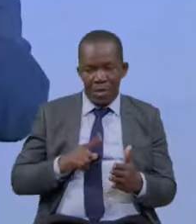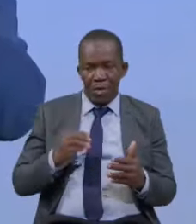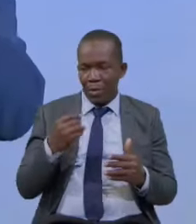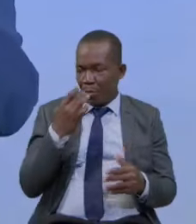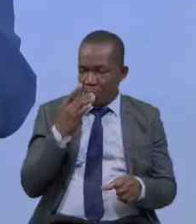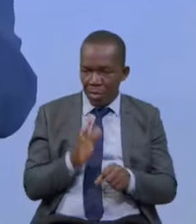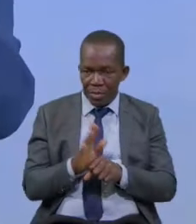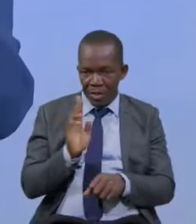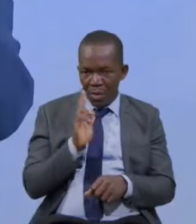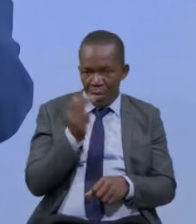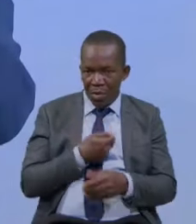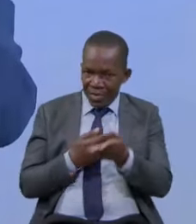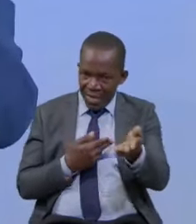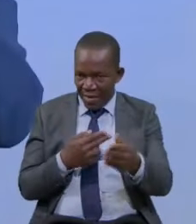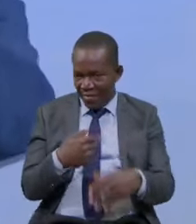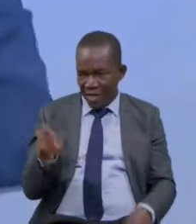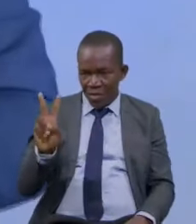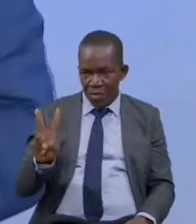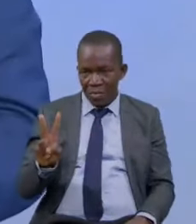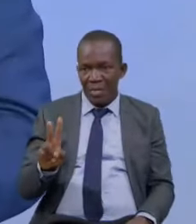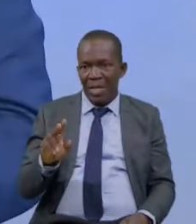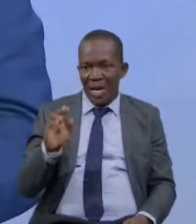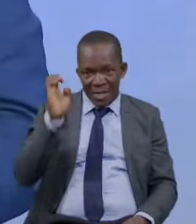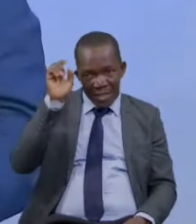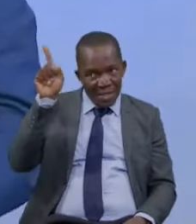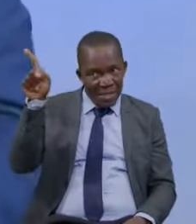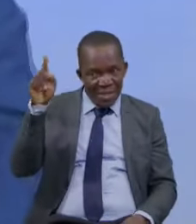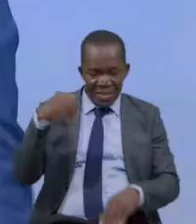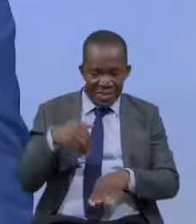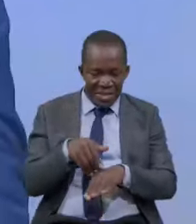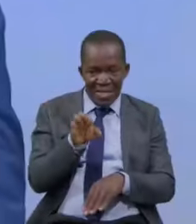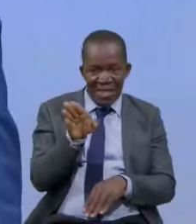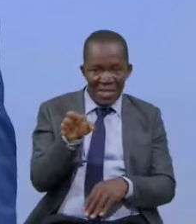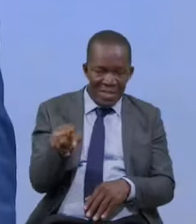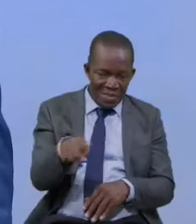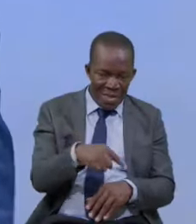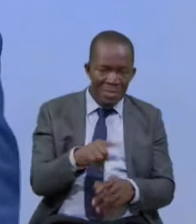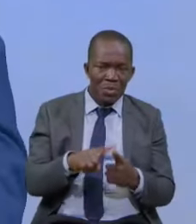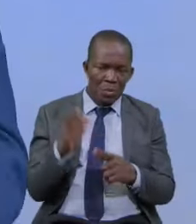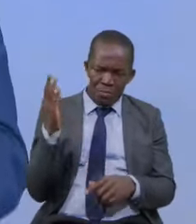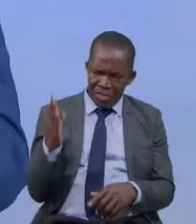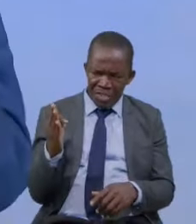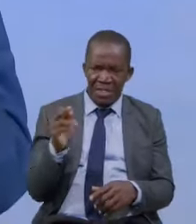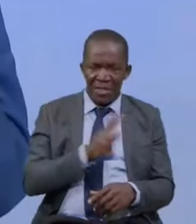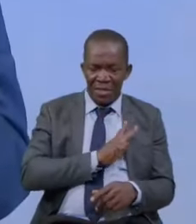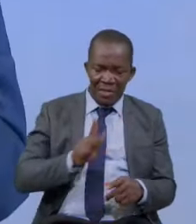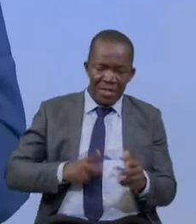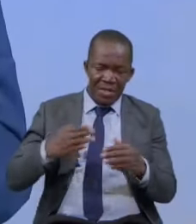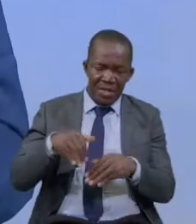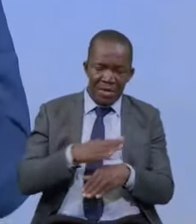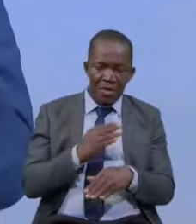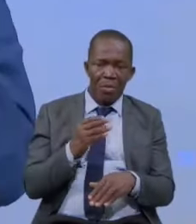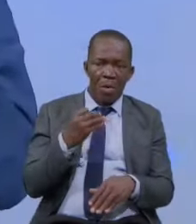and he sent them to preach the kingdom of God and to heal